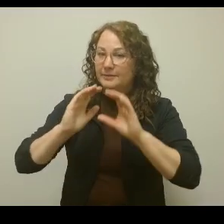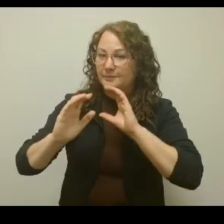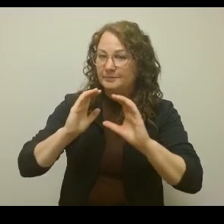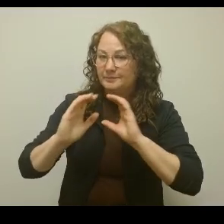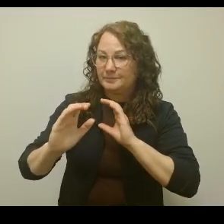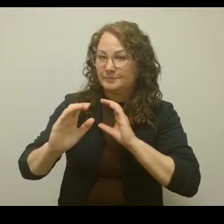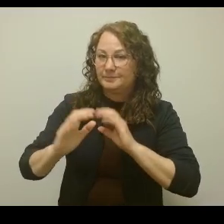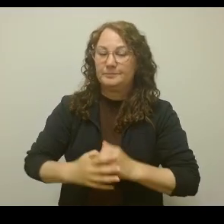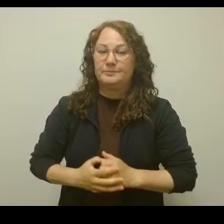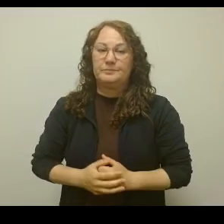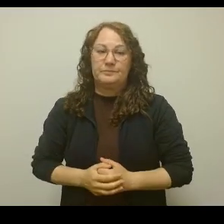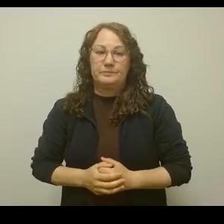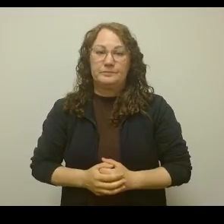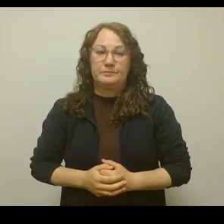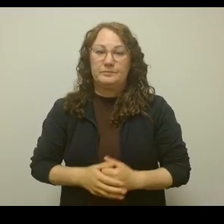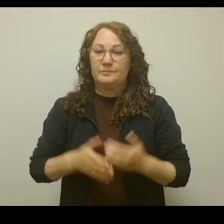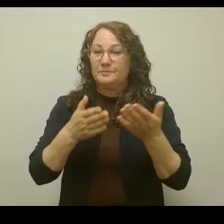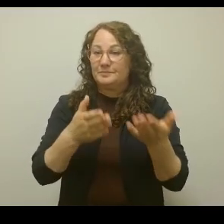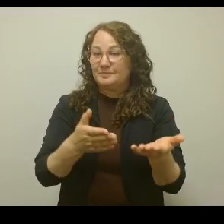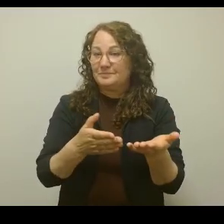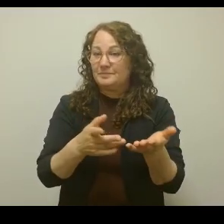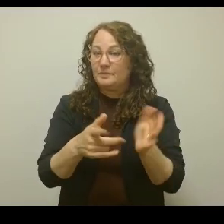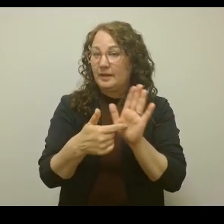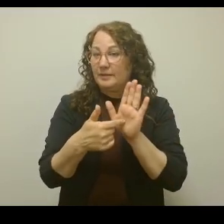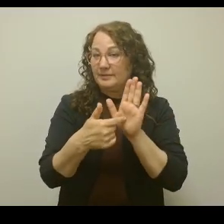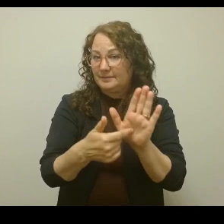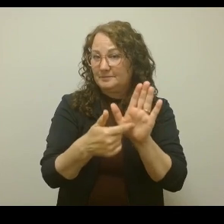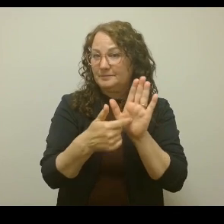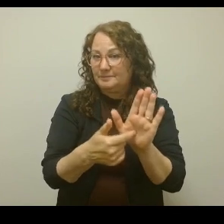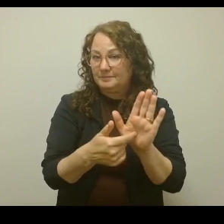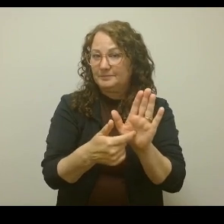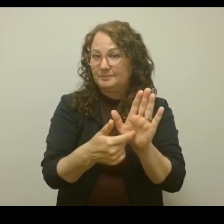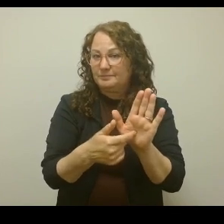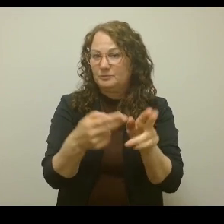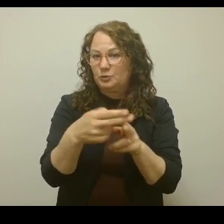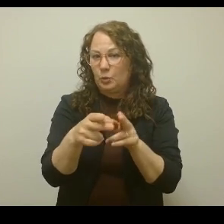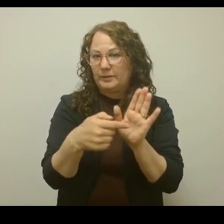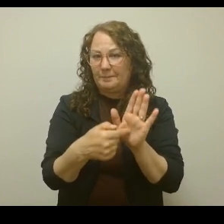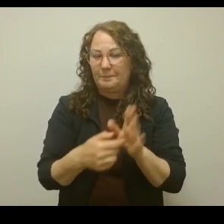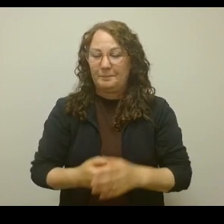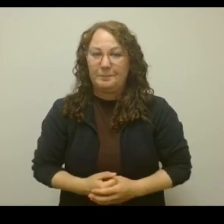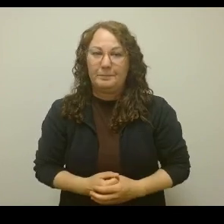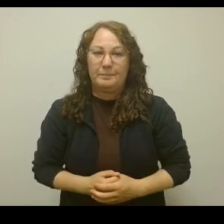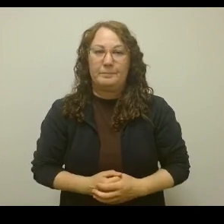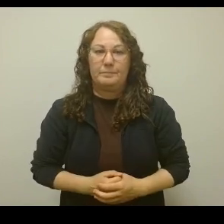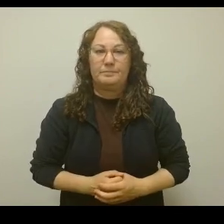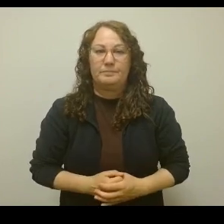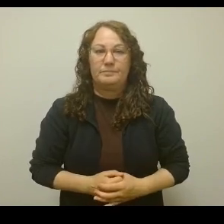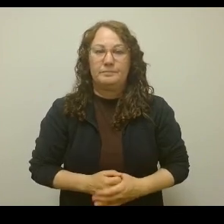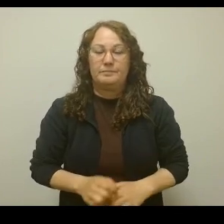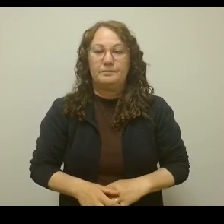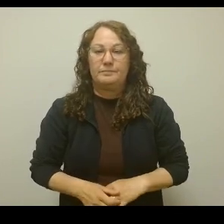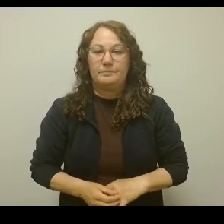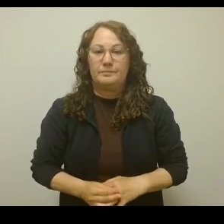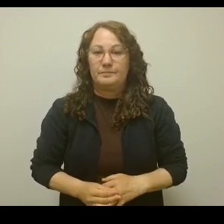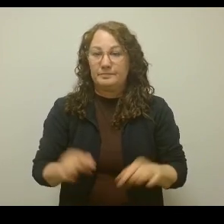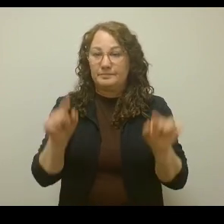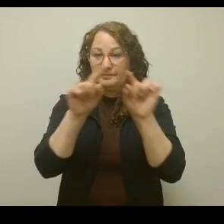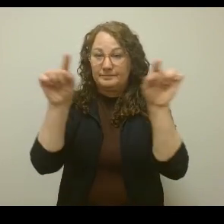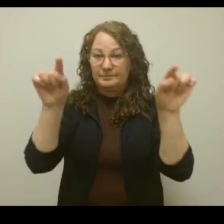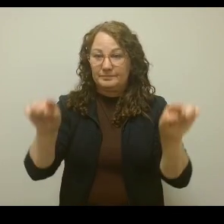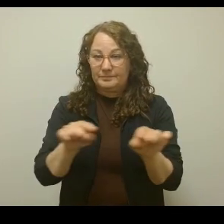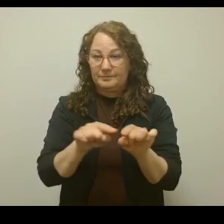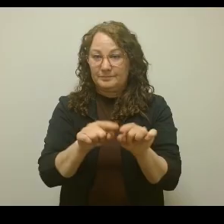And to illustrate this, let's look at a short example. So on this slide, you see